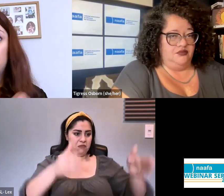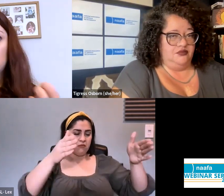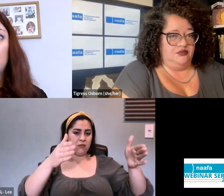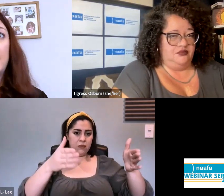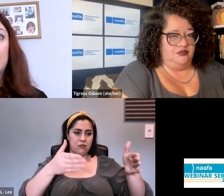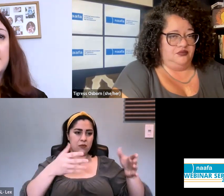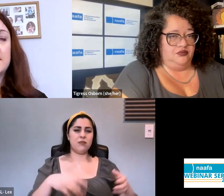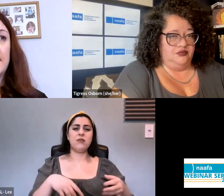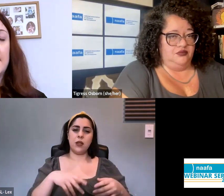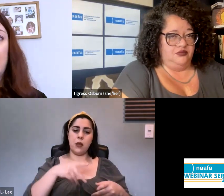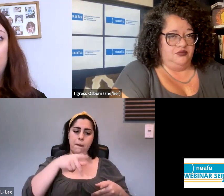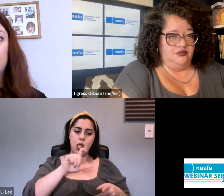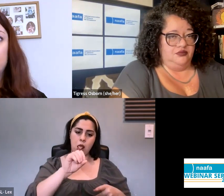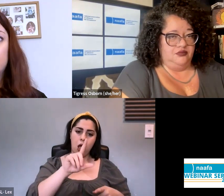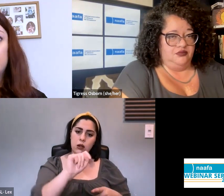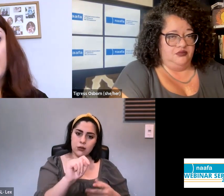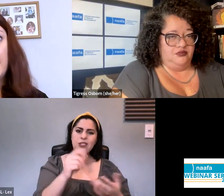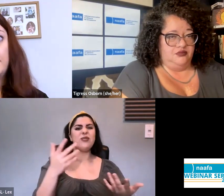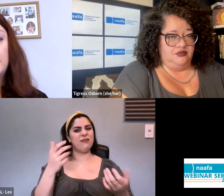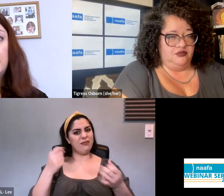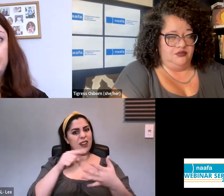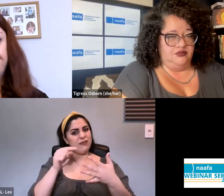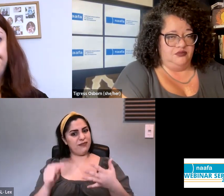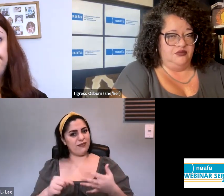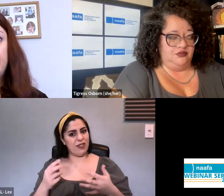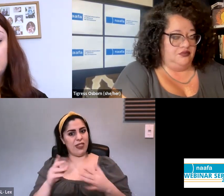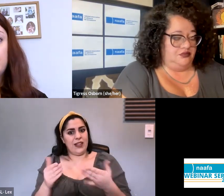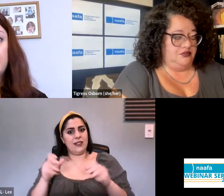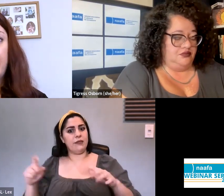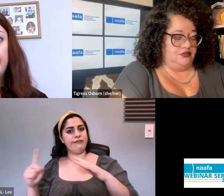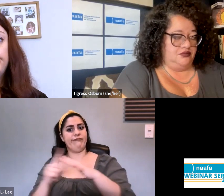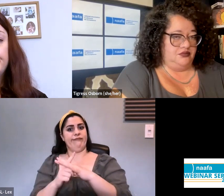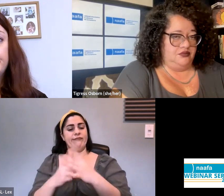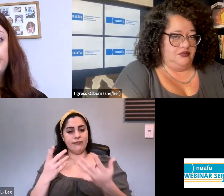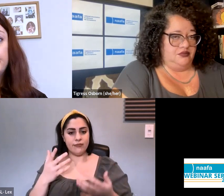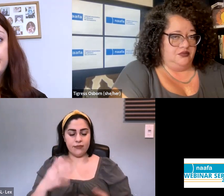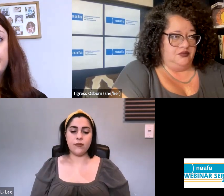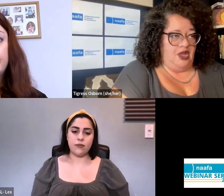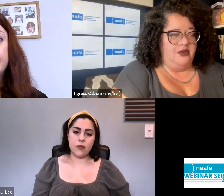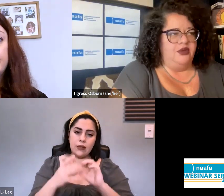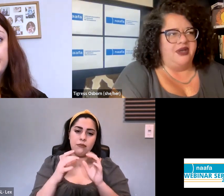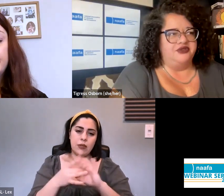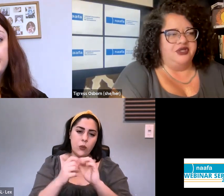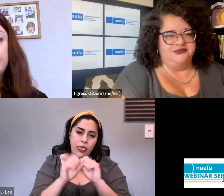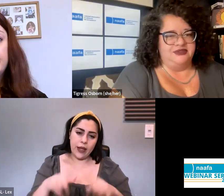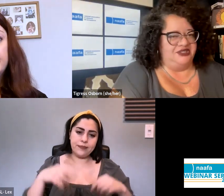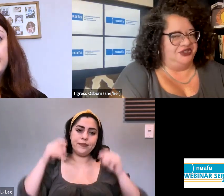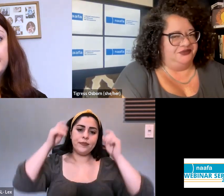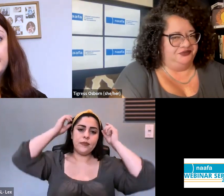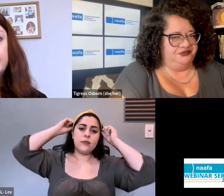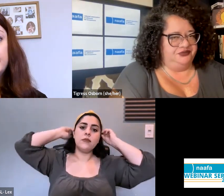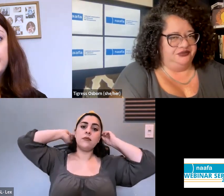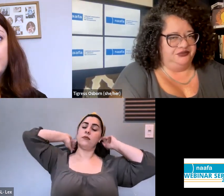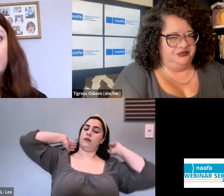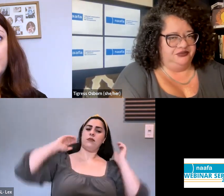So there's a lot of things that can come up in terms of that. And what about